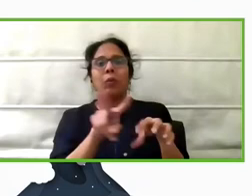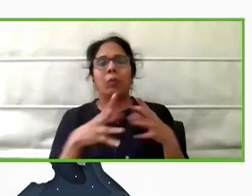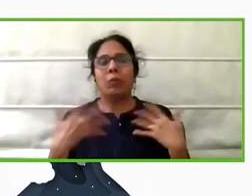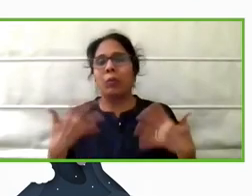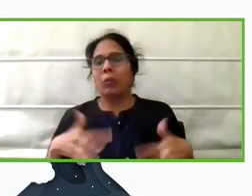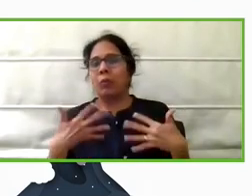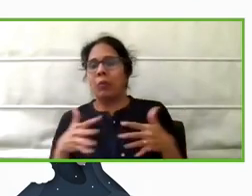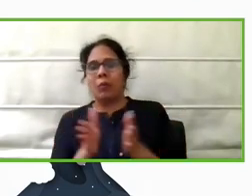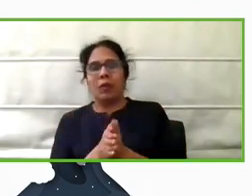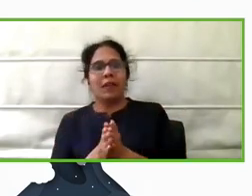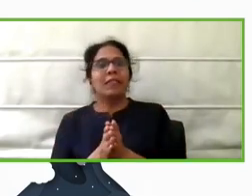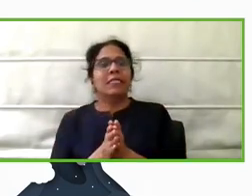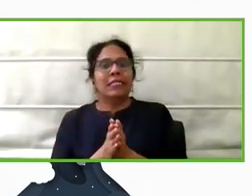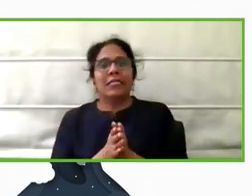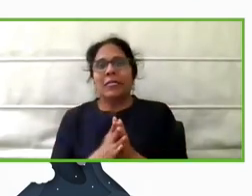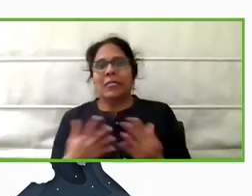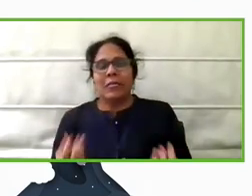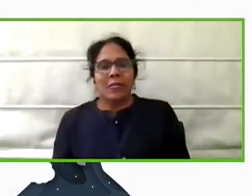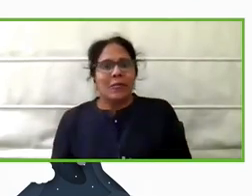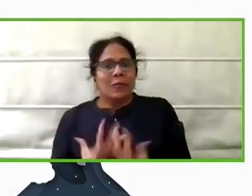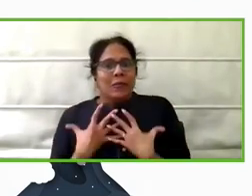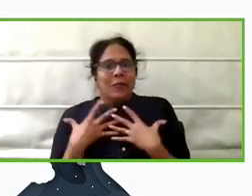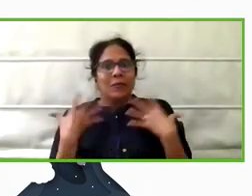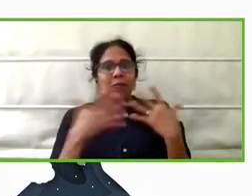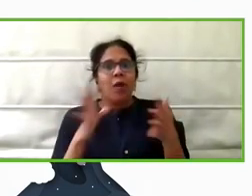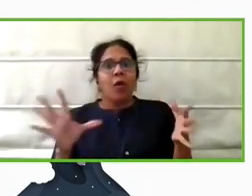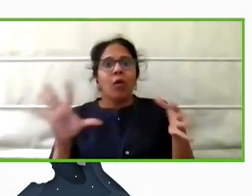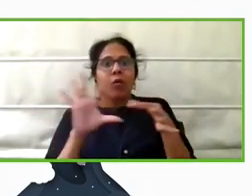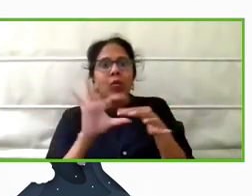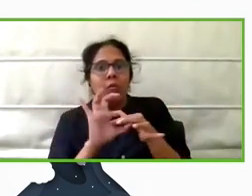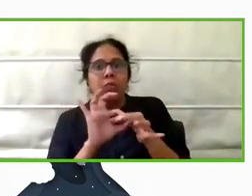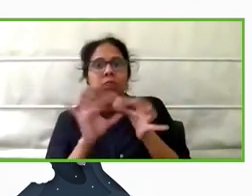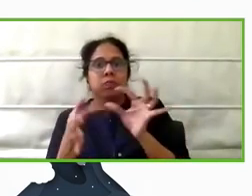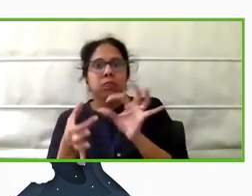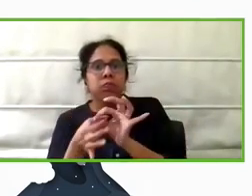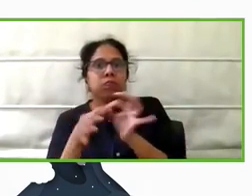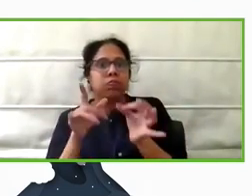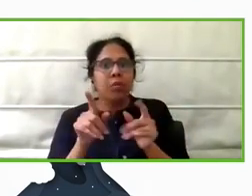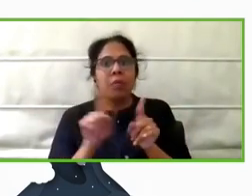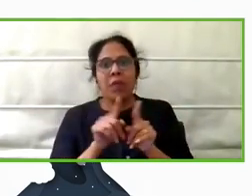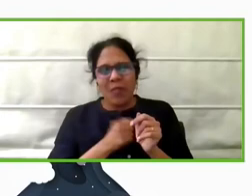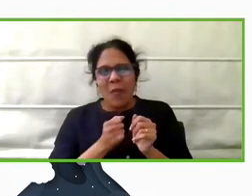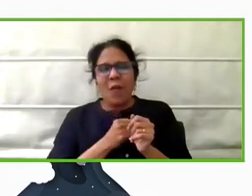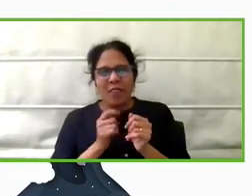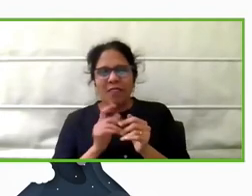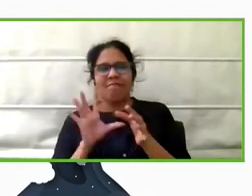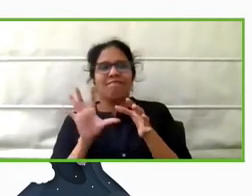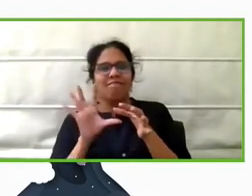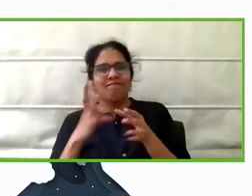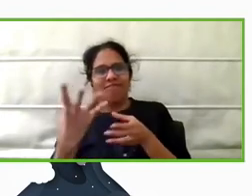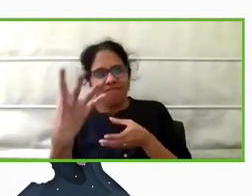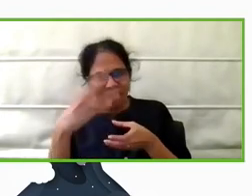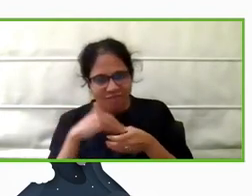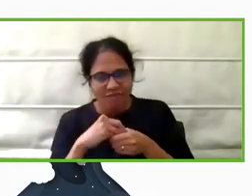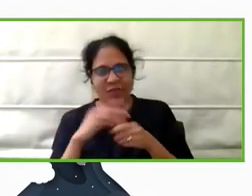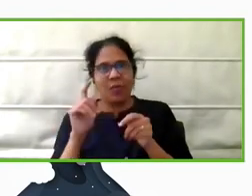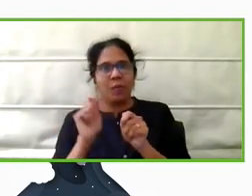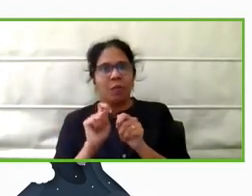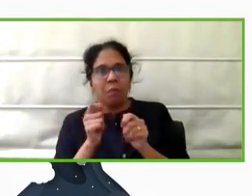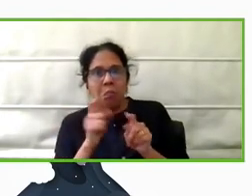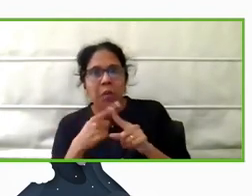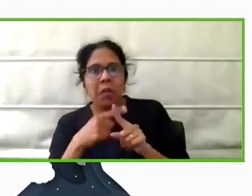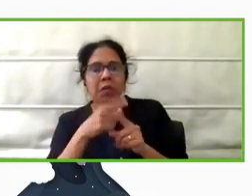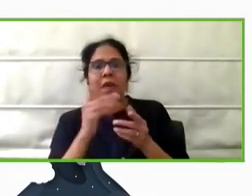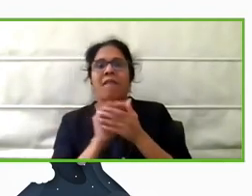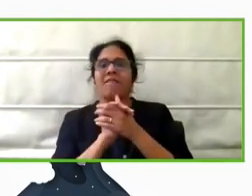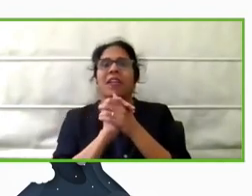say as not just collaborators in my journey, but also dear friends. And maybe the